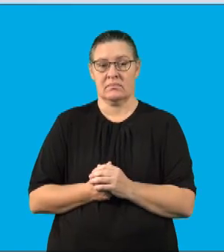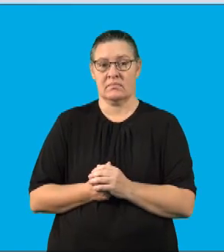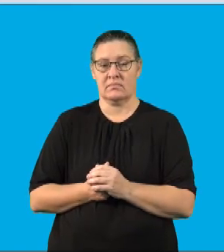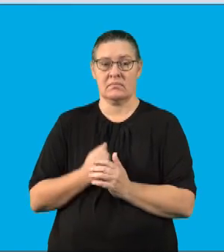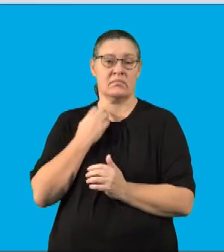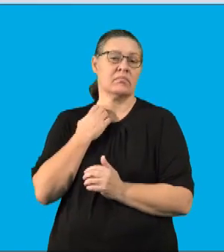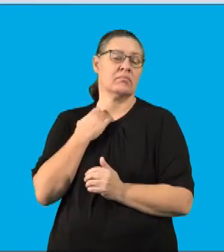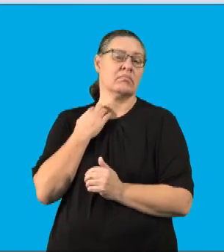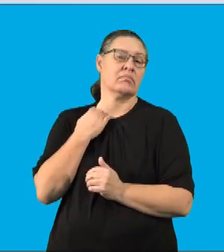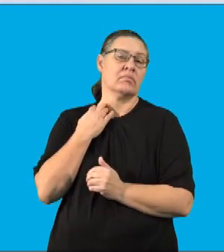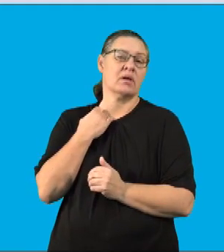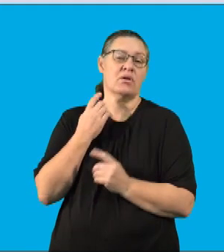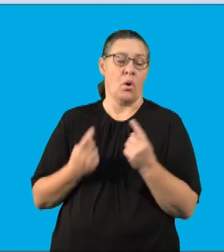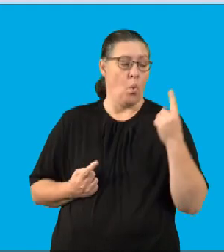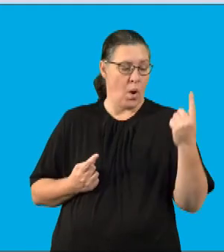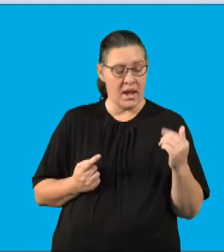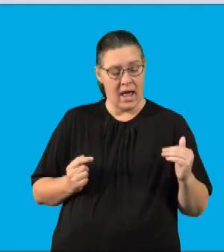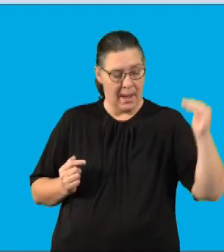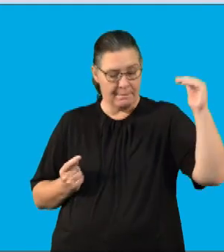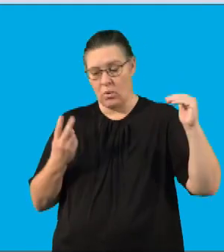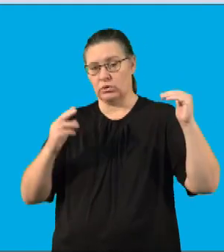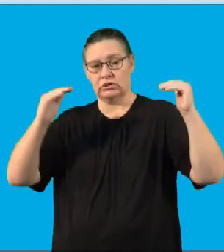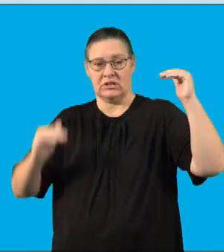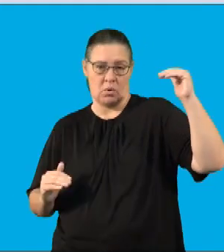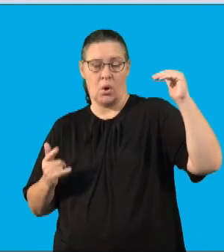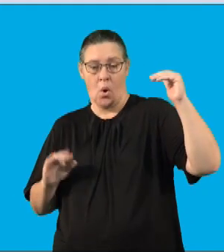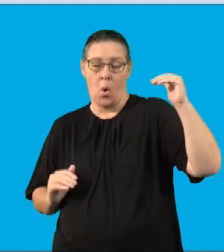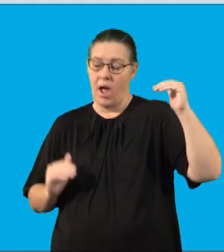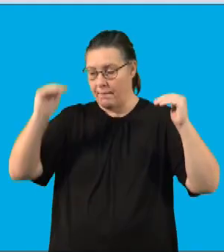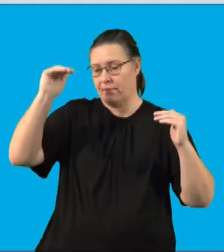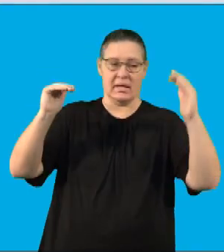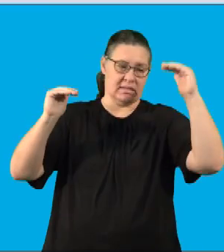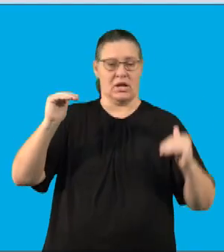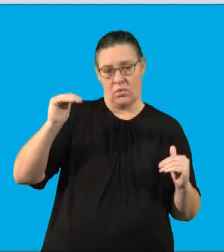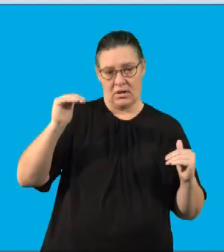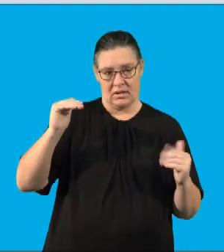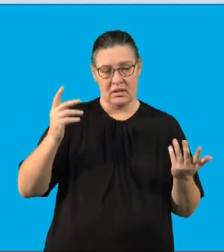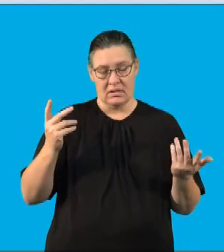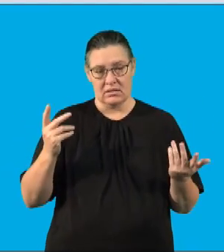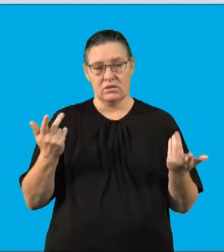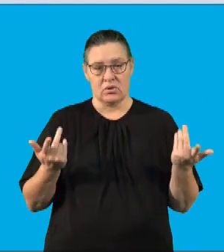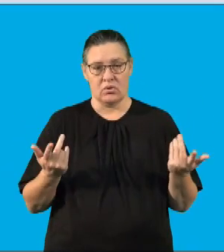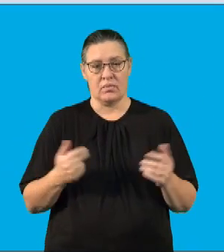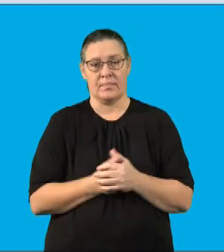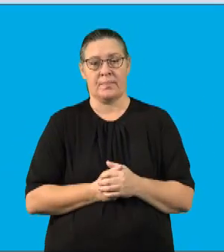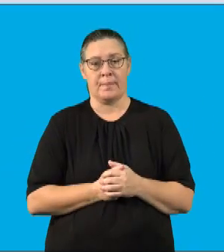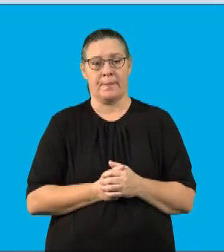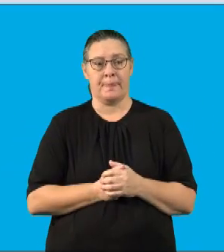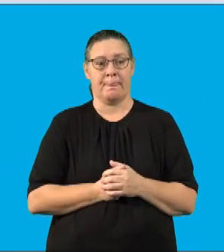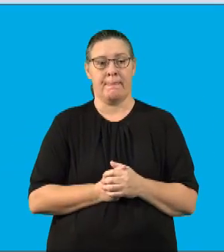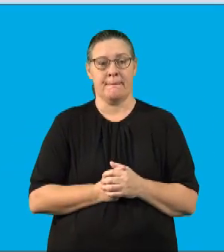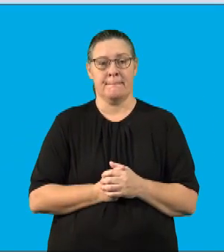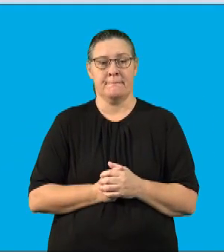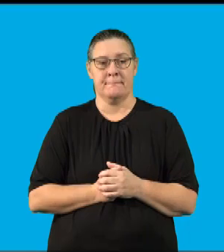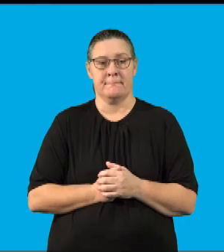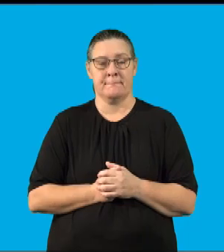point together with a higher vapor pressure. One has to go down and the other two will have to go up, those ones being the boiling point and the melting